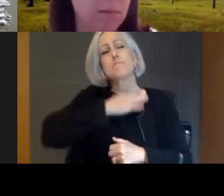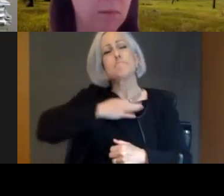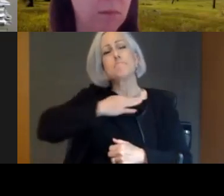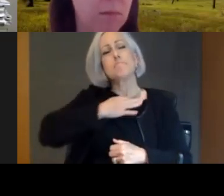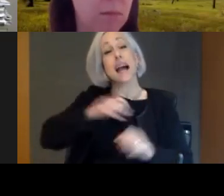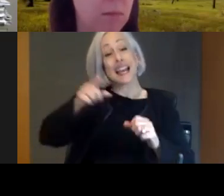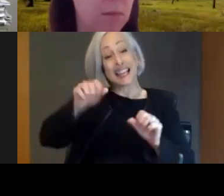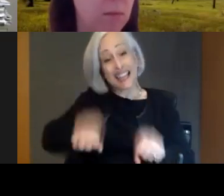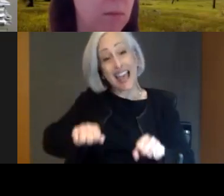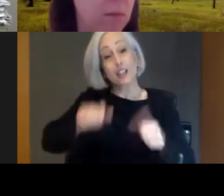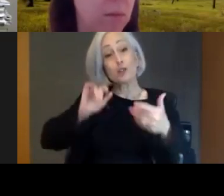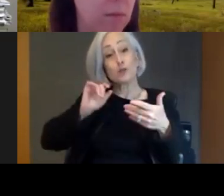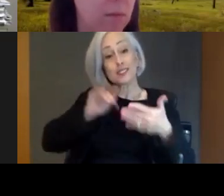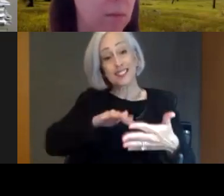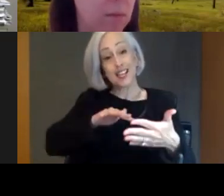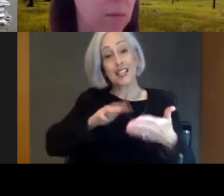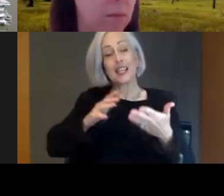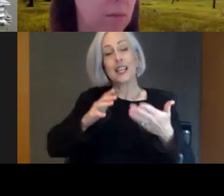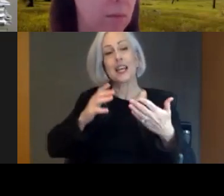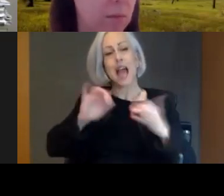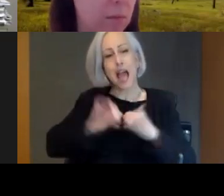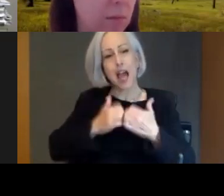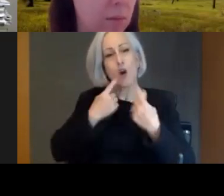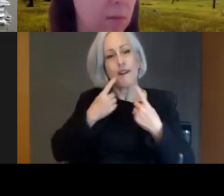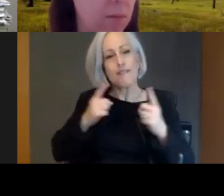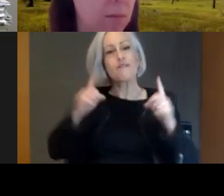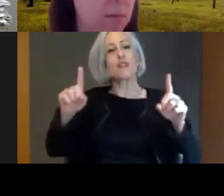the service, the effectiveness of the service,